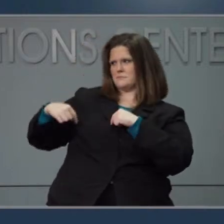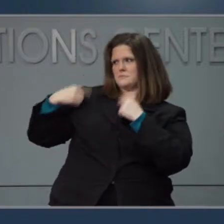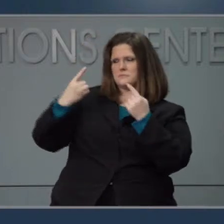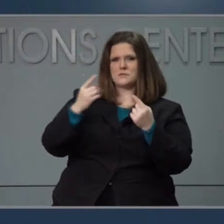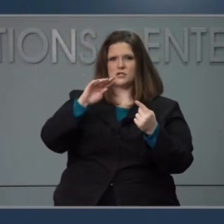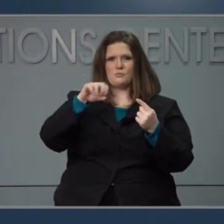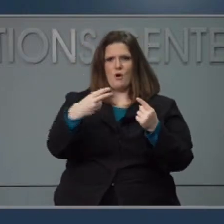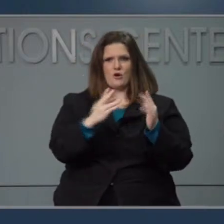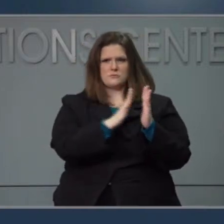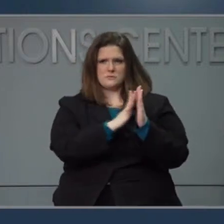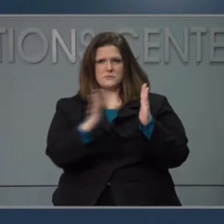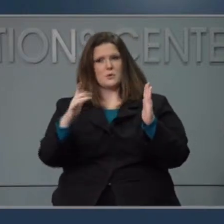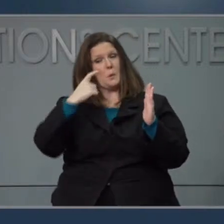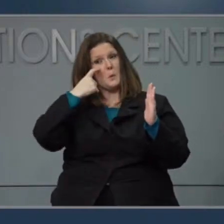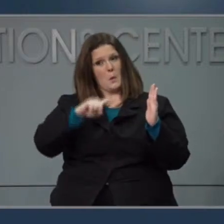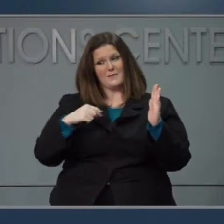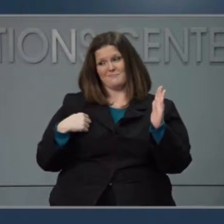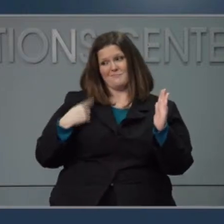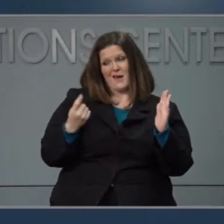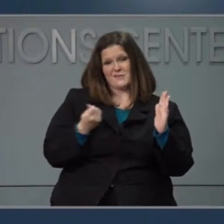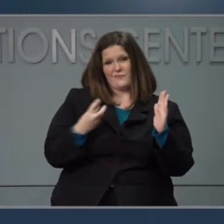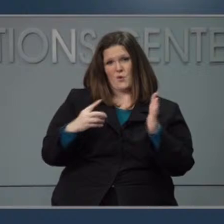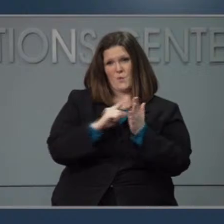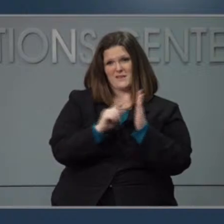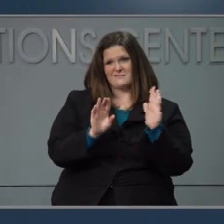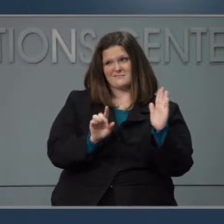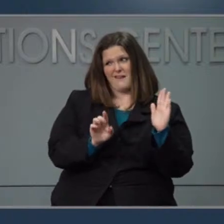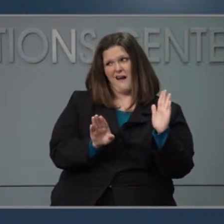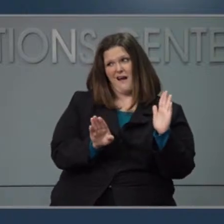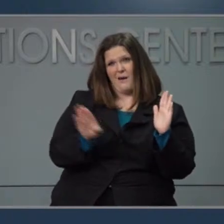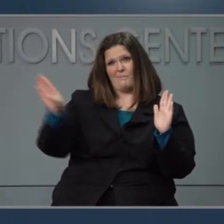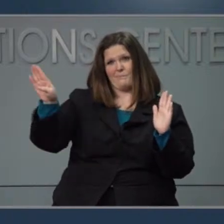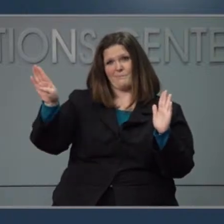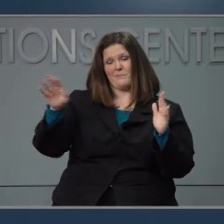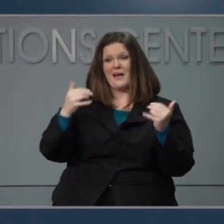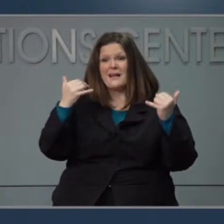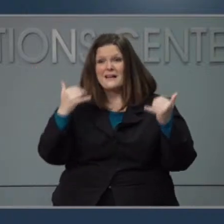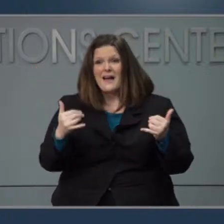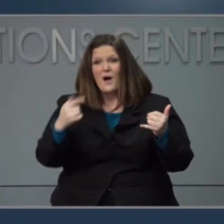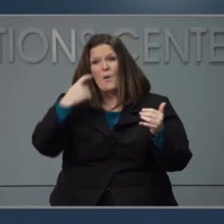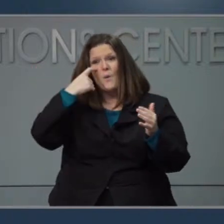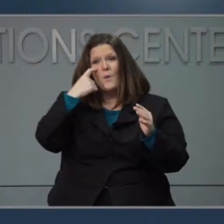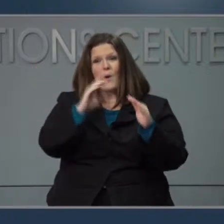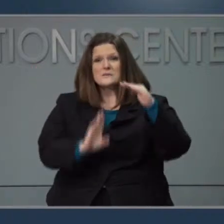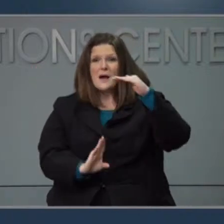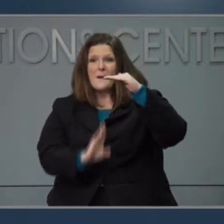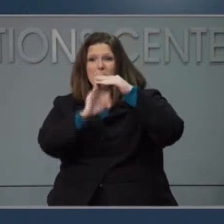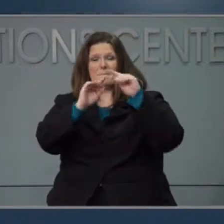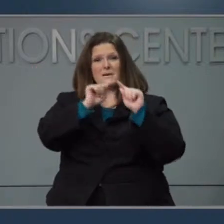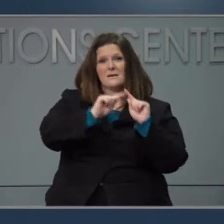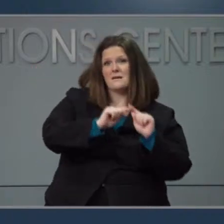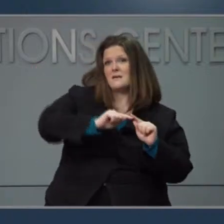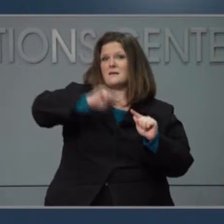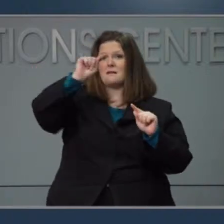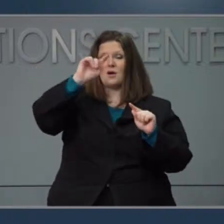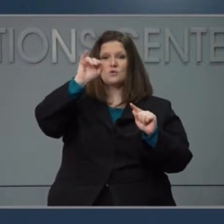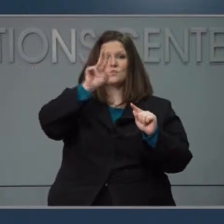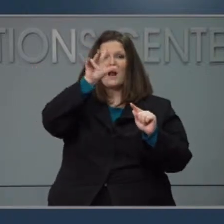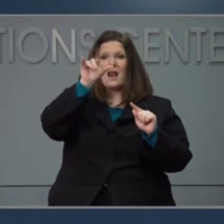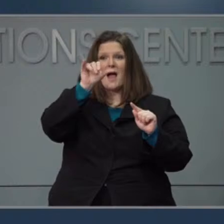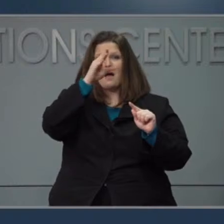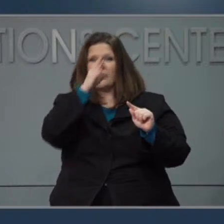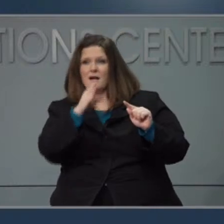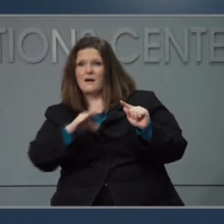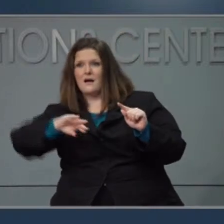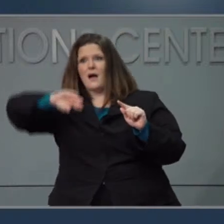up quite a bit in the last couple of weeks, and that we have now surpassed our previous peak that occurred in July. But